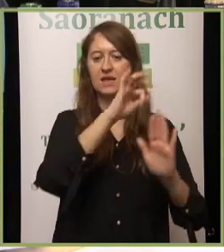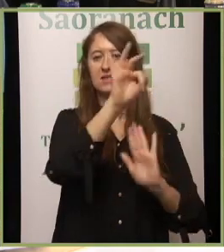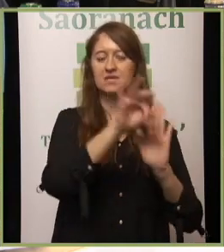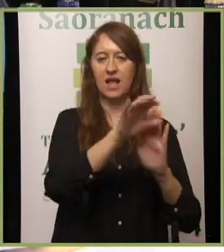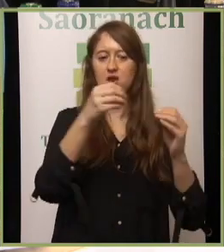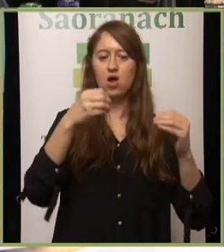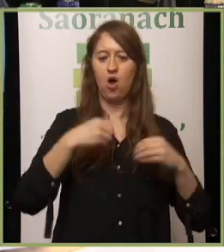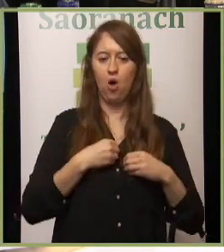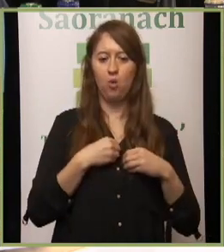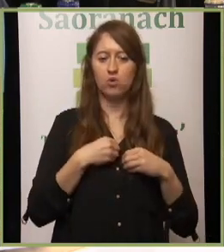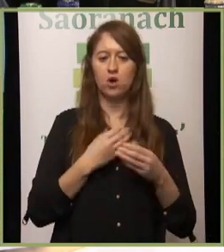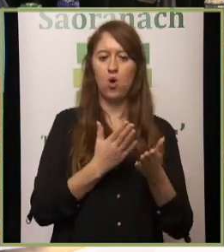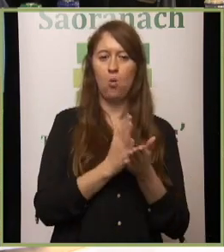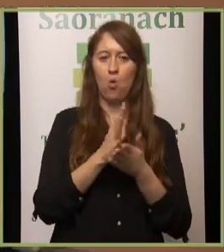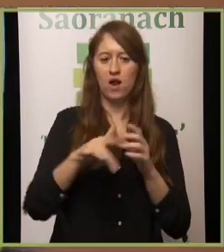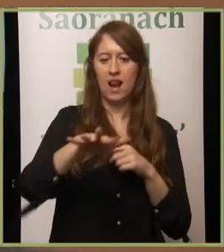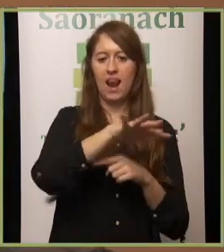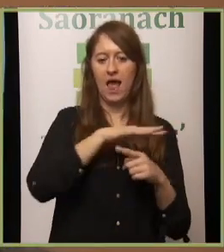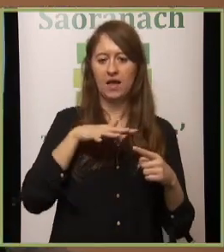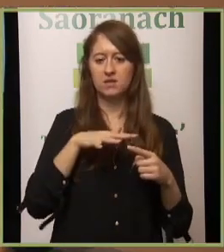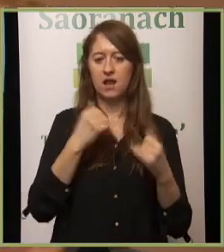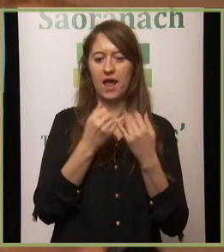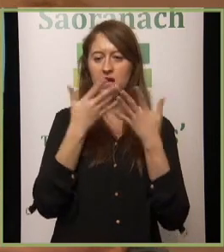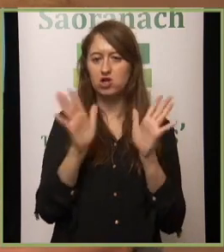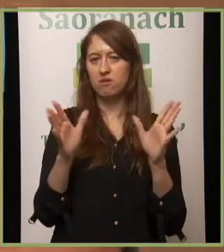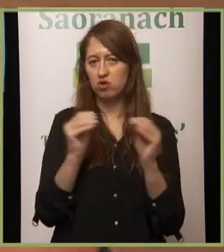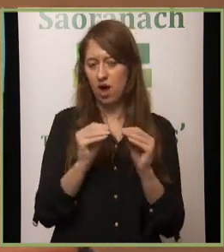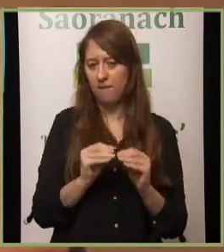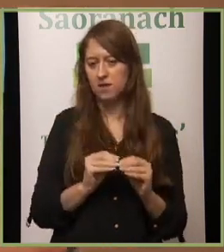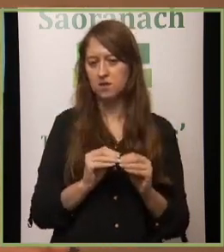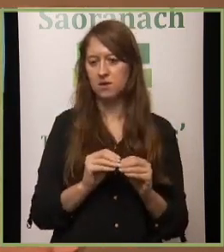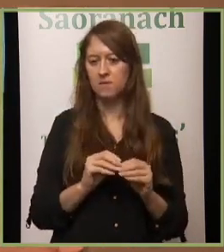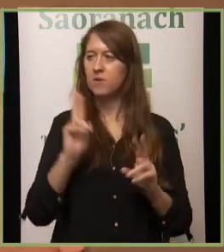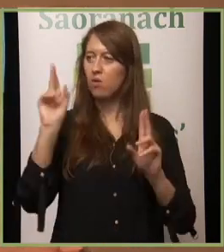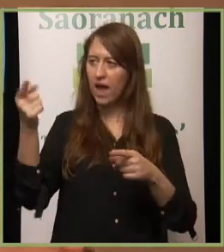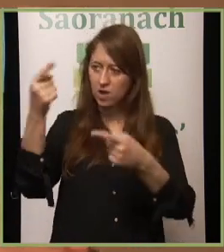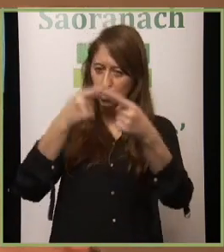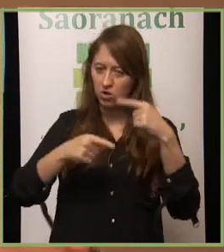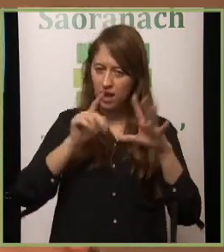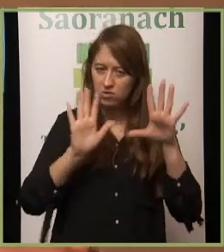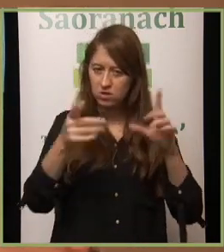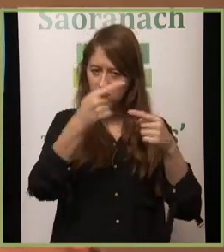leave kind of a general comment at the beginning for the principle of it. Can you go down a little bit there?